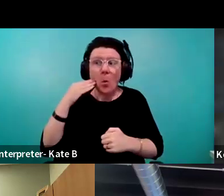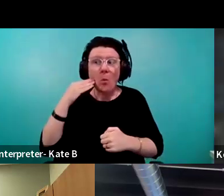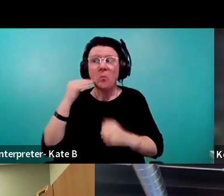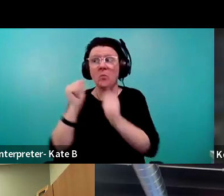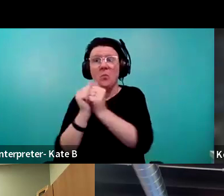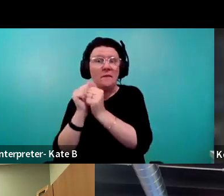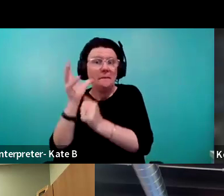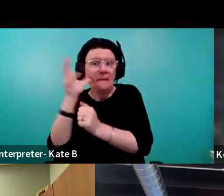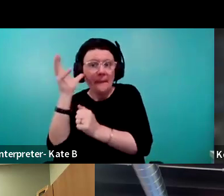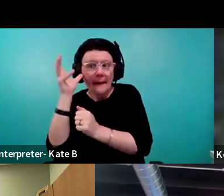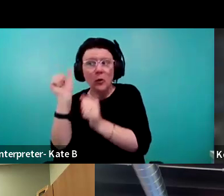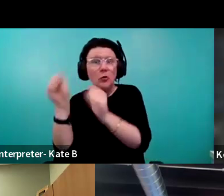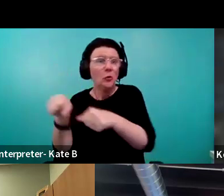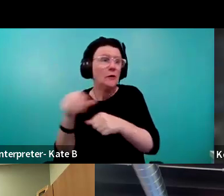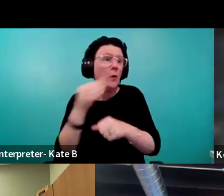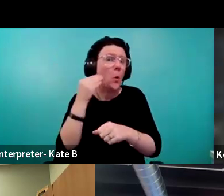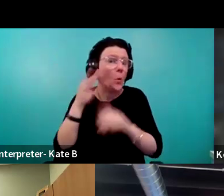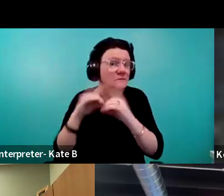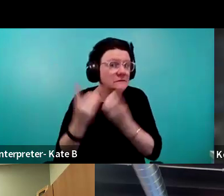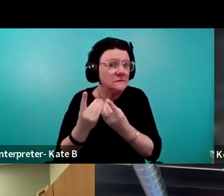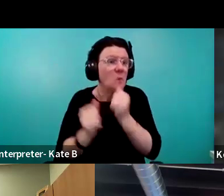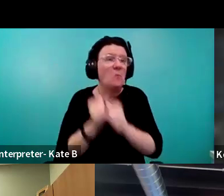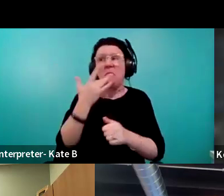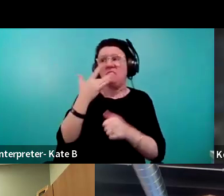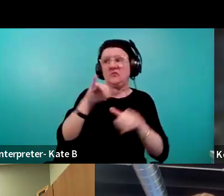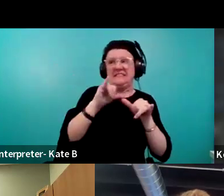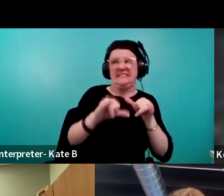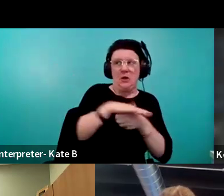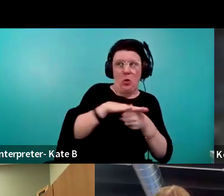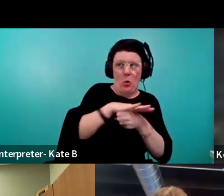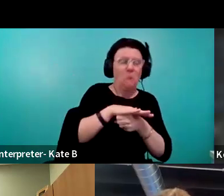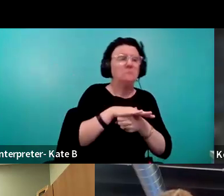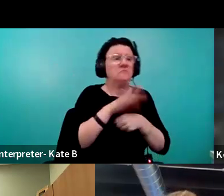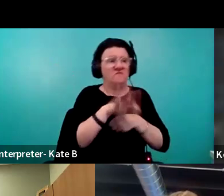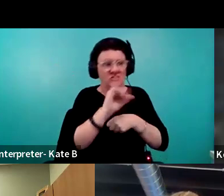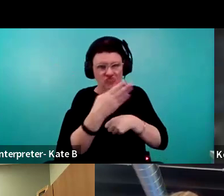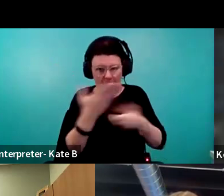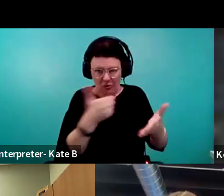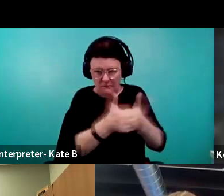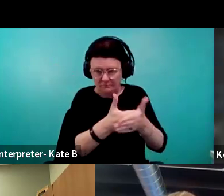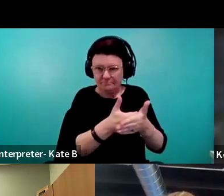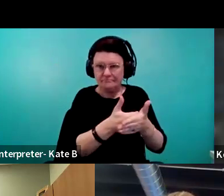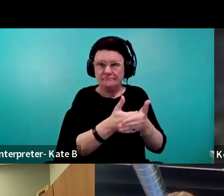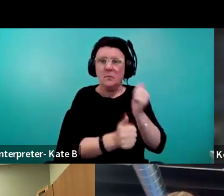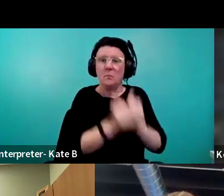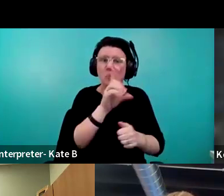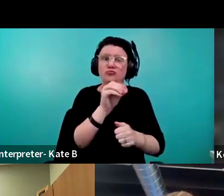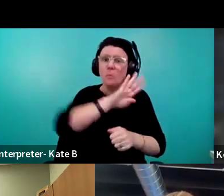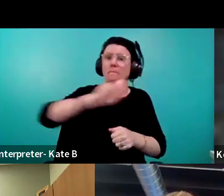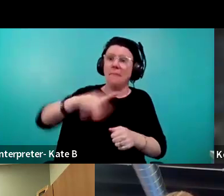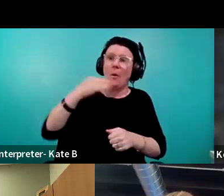homes, their home districts. So many want to stay here, so we try to find them jobs here. but most do go